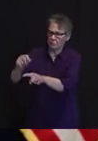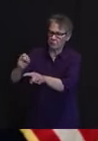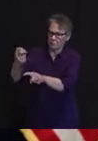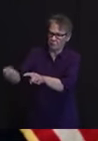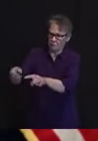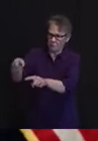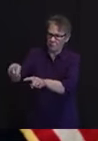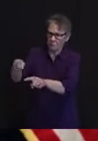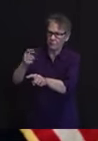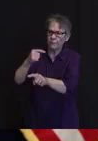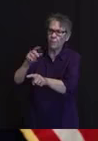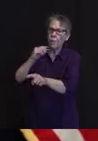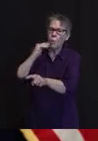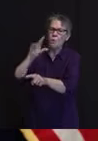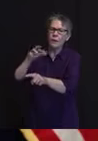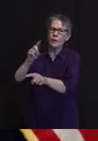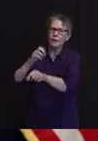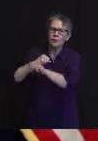them off when we're